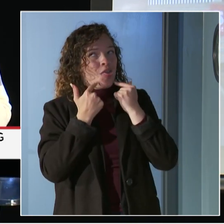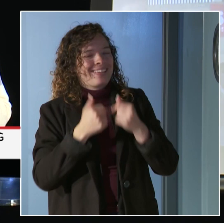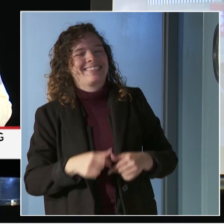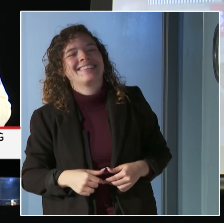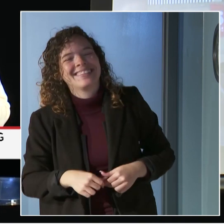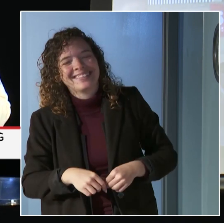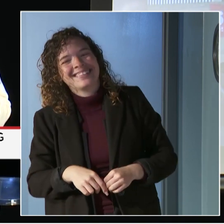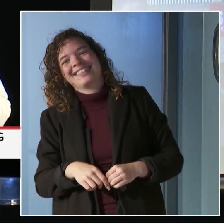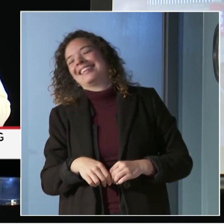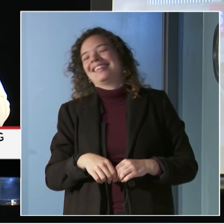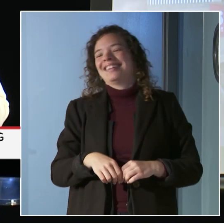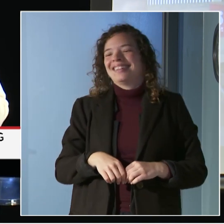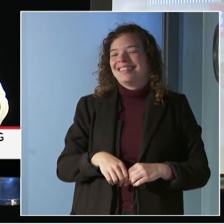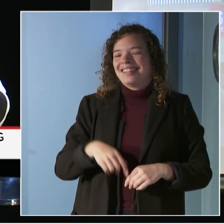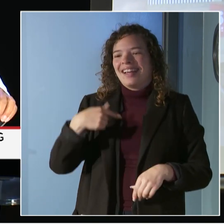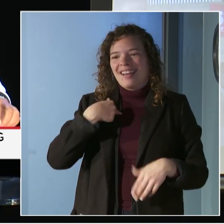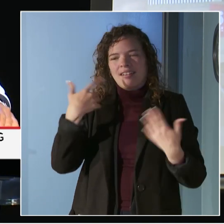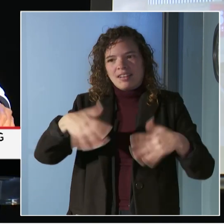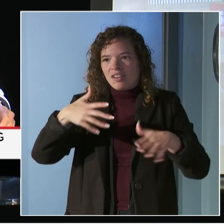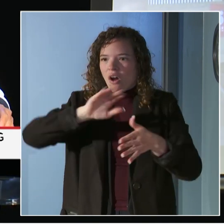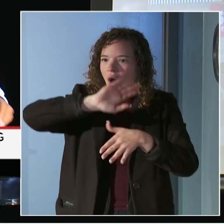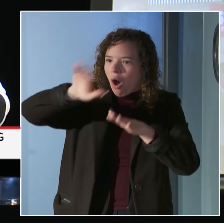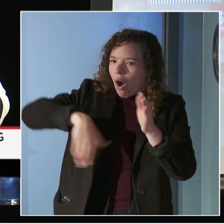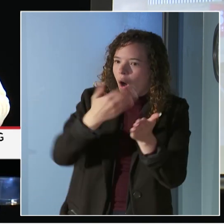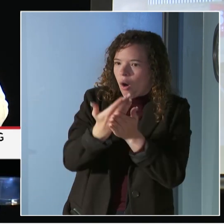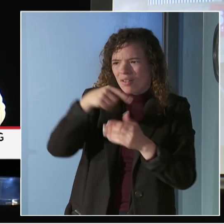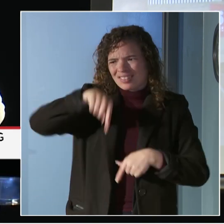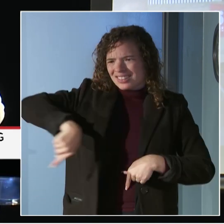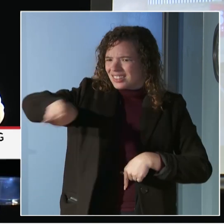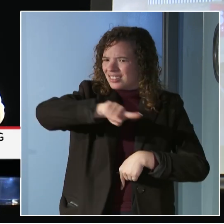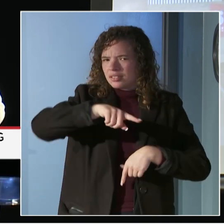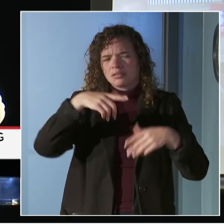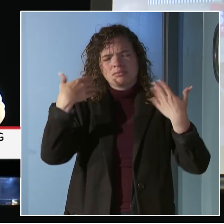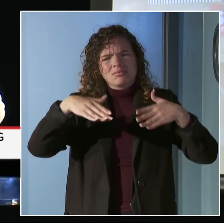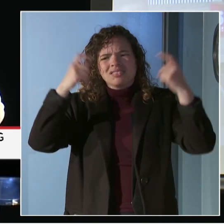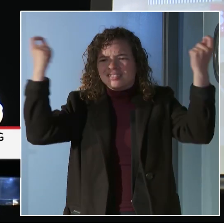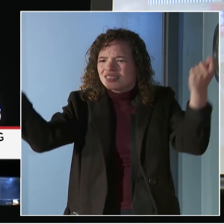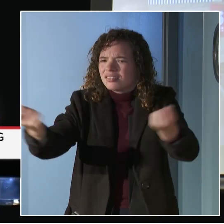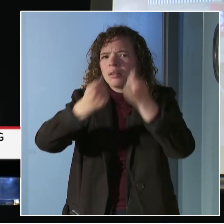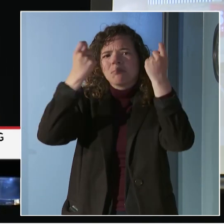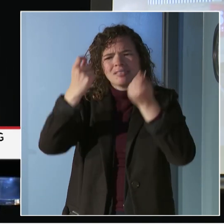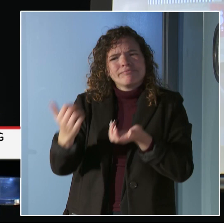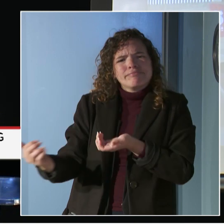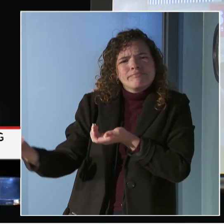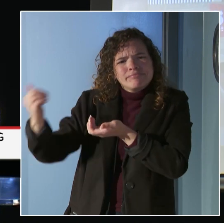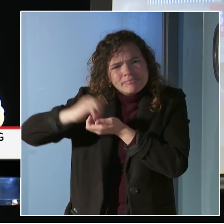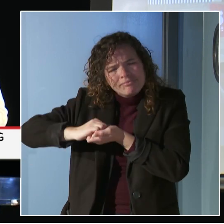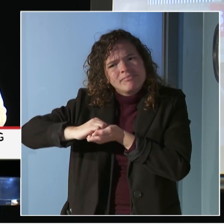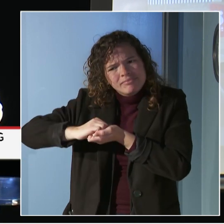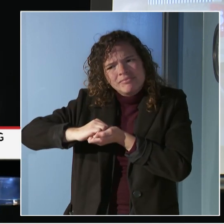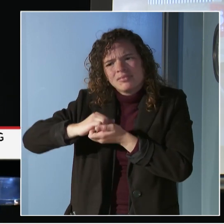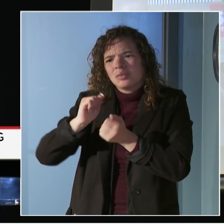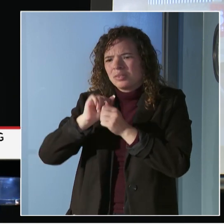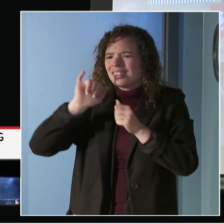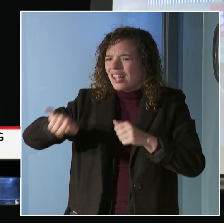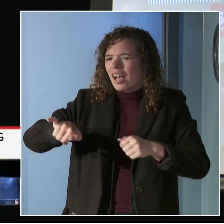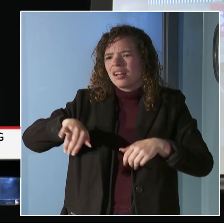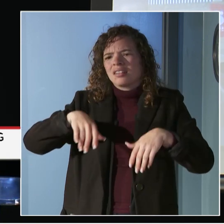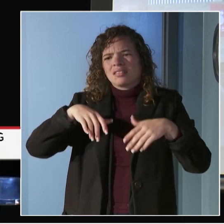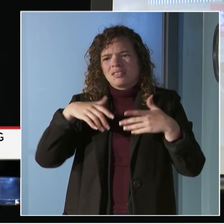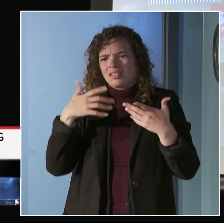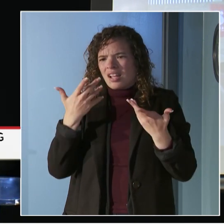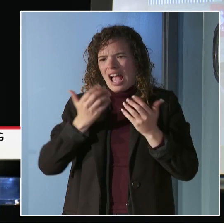doing here is to celebrate this partnership and to especially celebrate how it is going to help